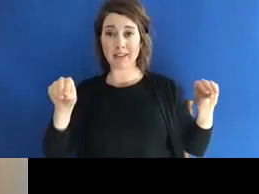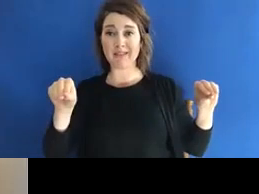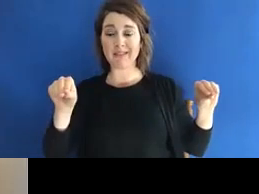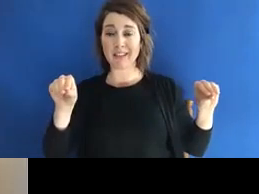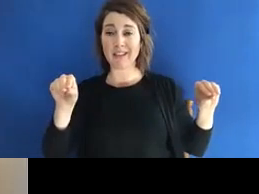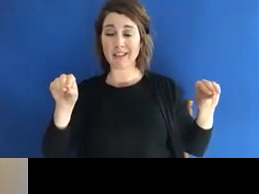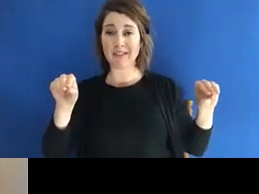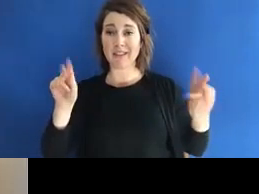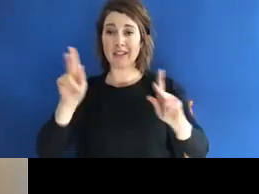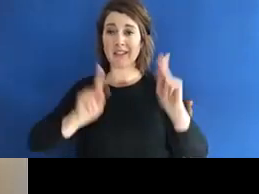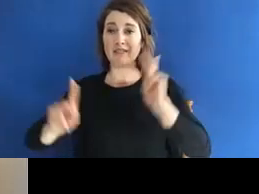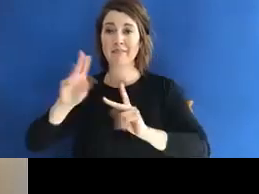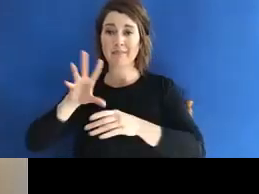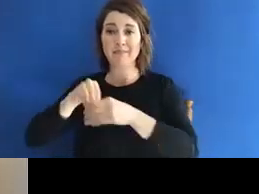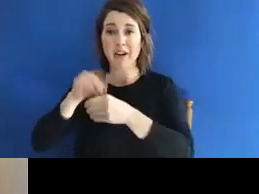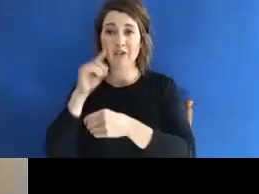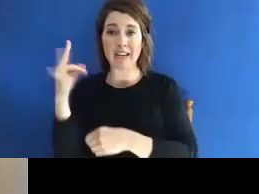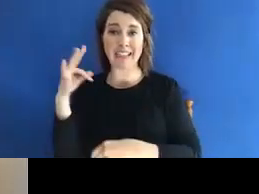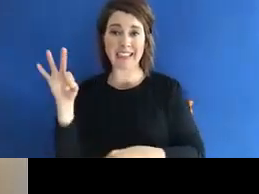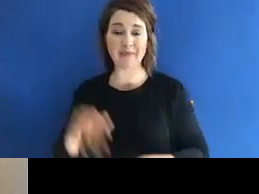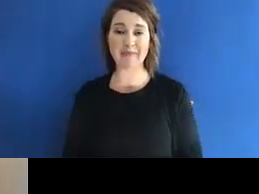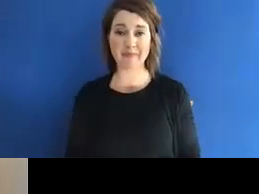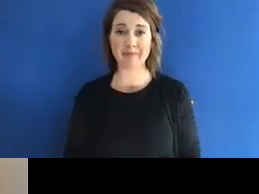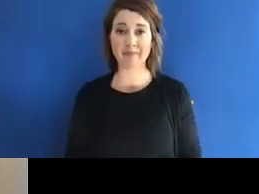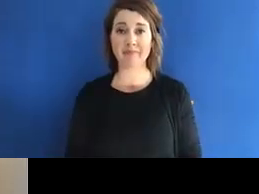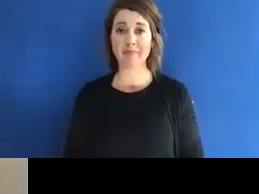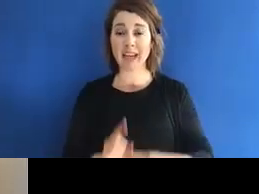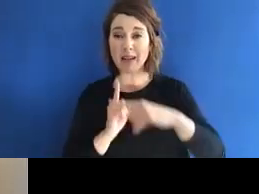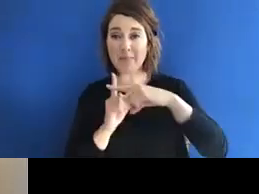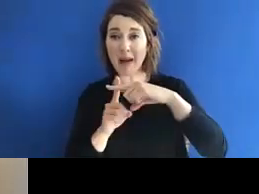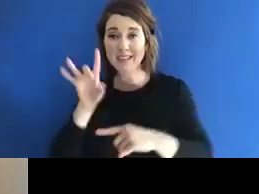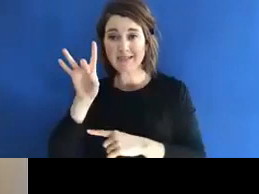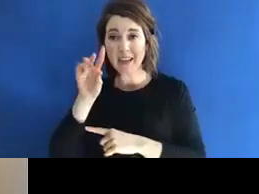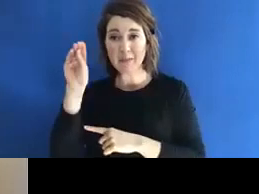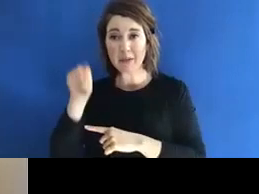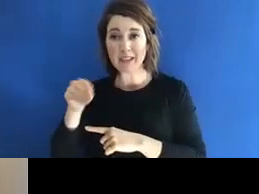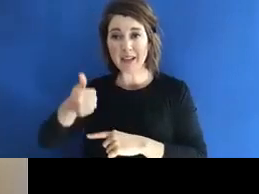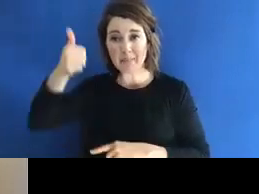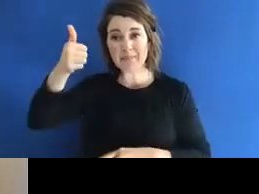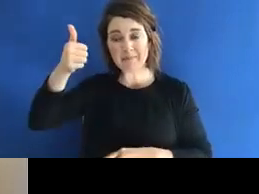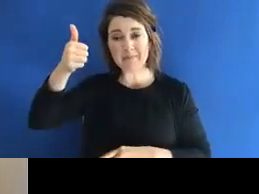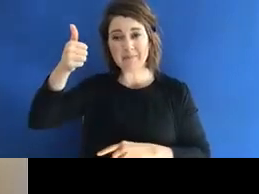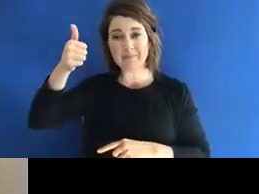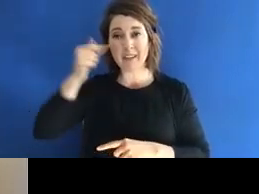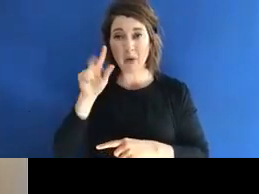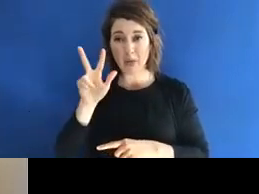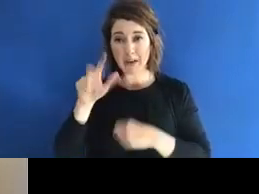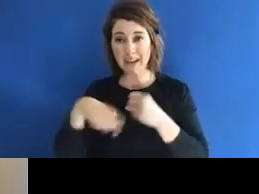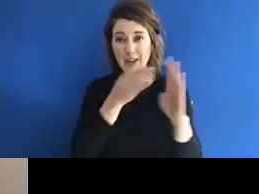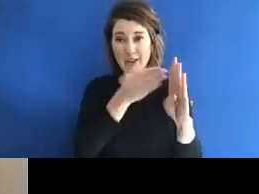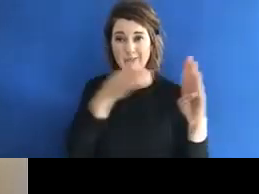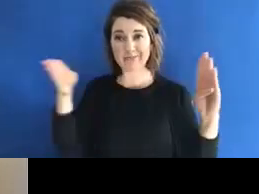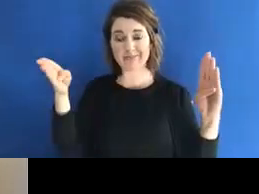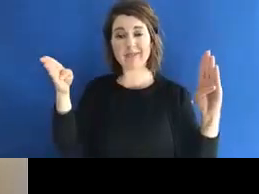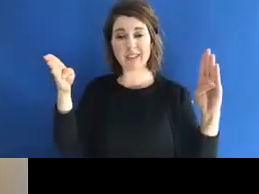participants in program year 19. So that's a positive 8-point increase over the 3-year period. And as the